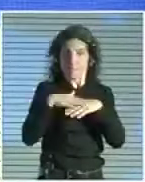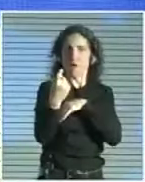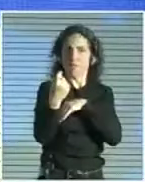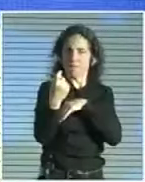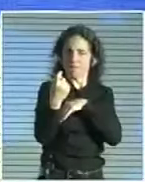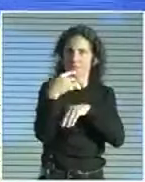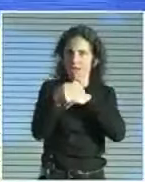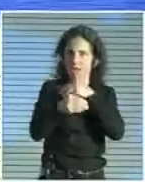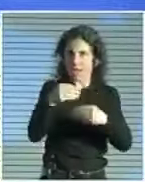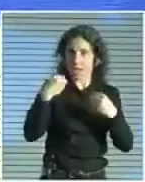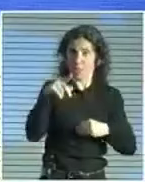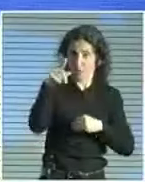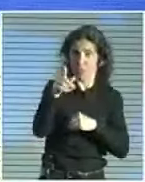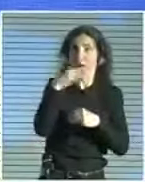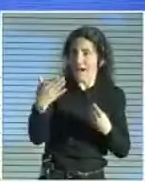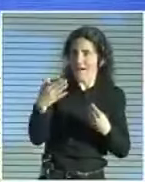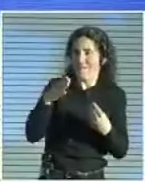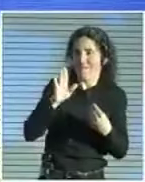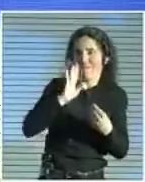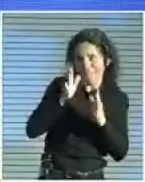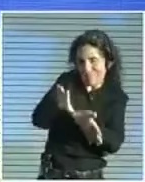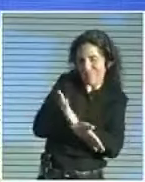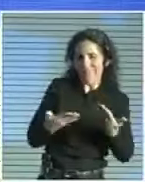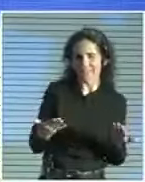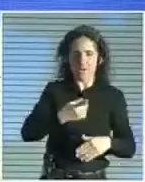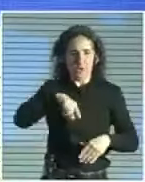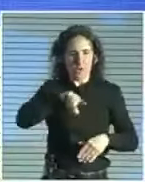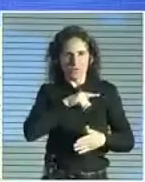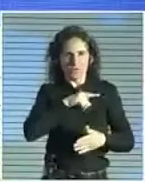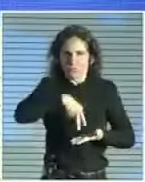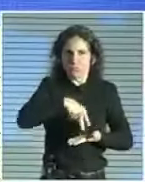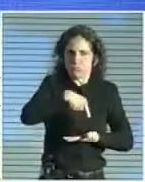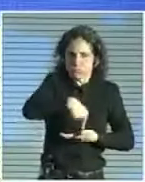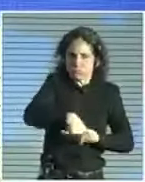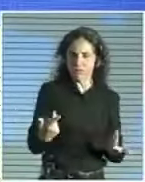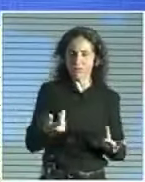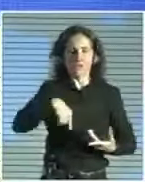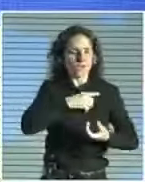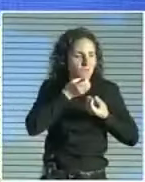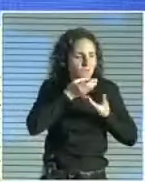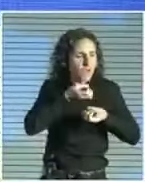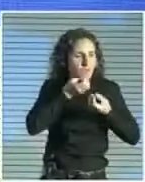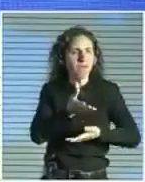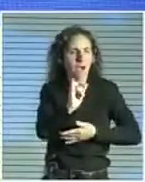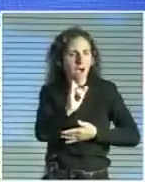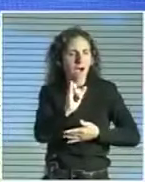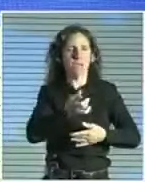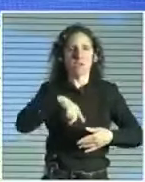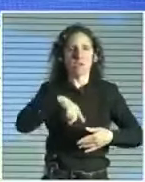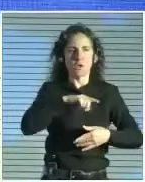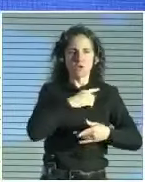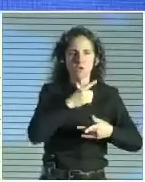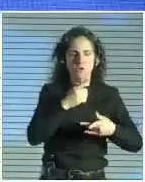we're gonna sort it out, and we'll give it to you. And the advancements that we have had at